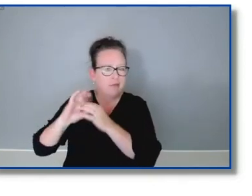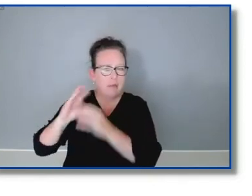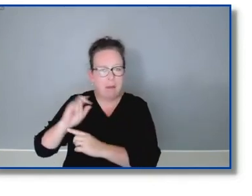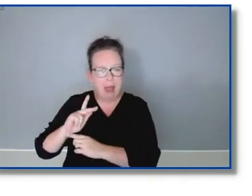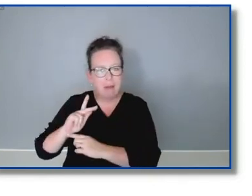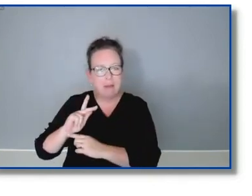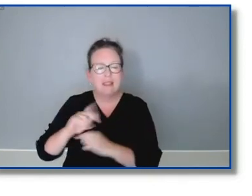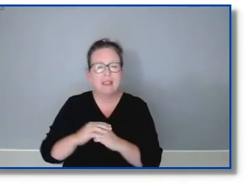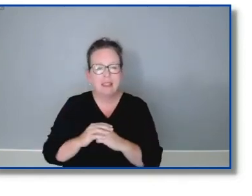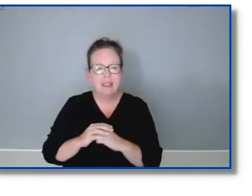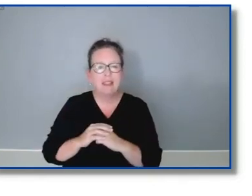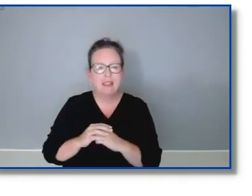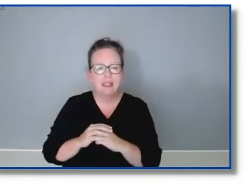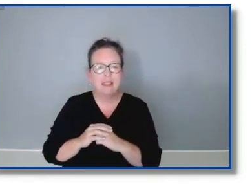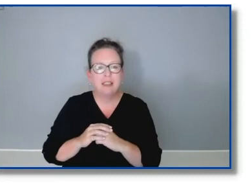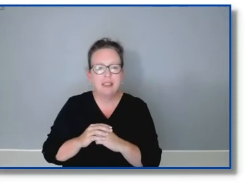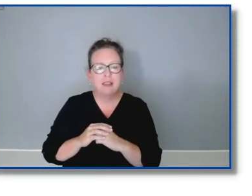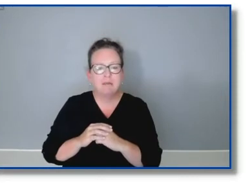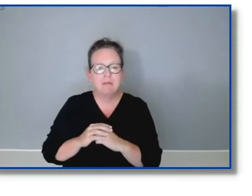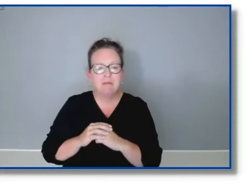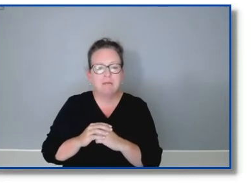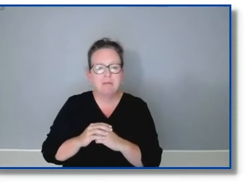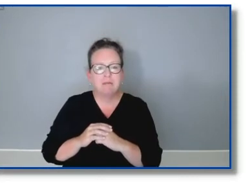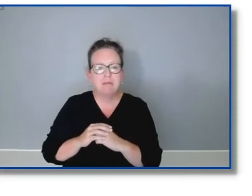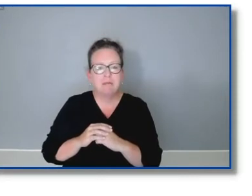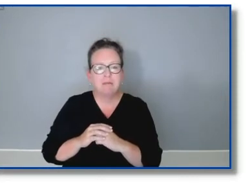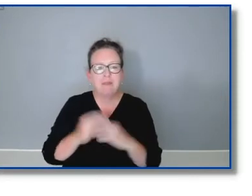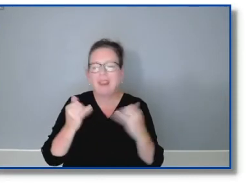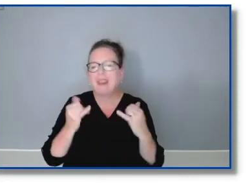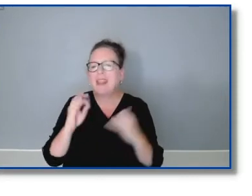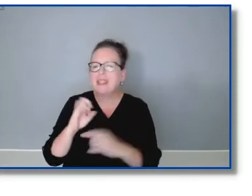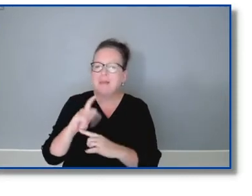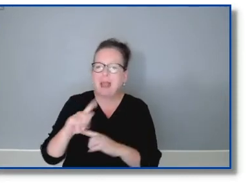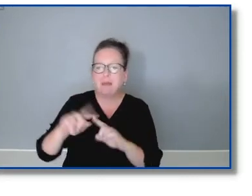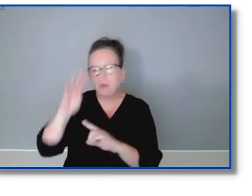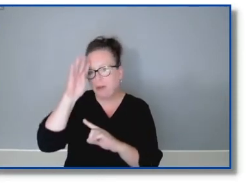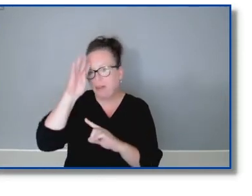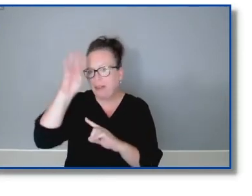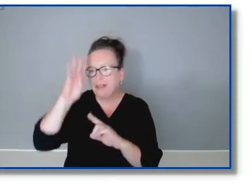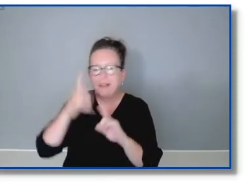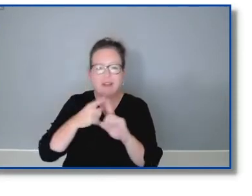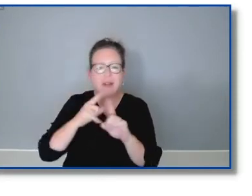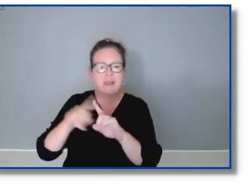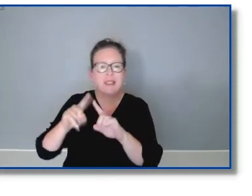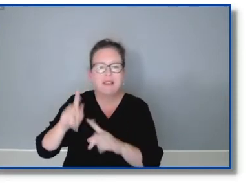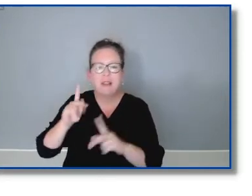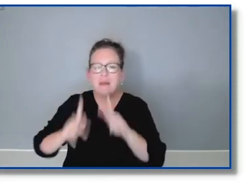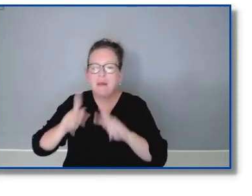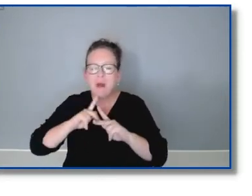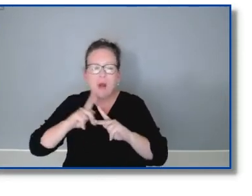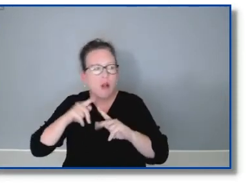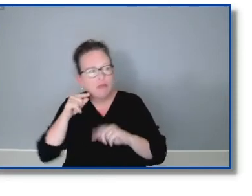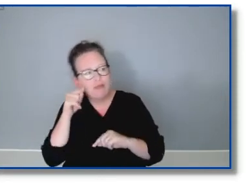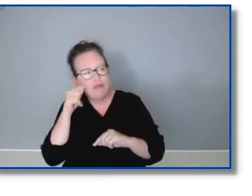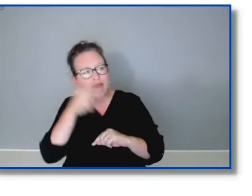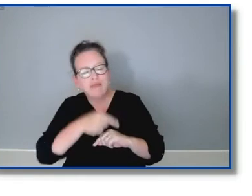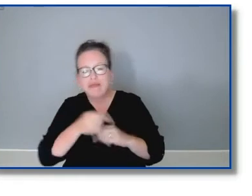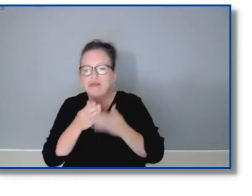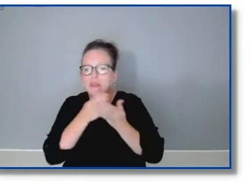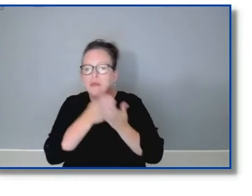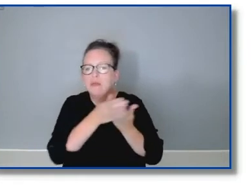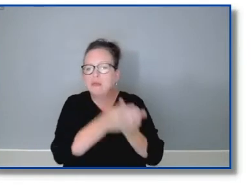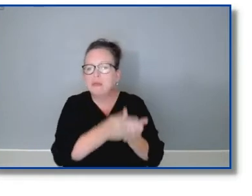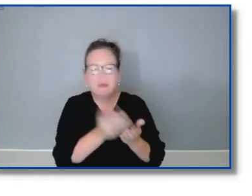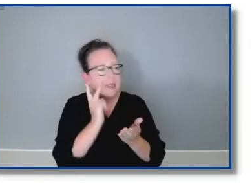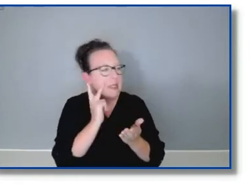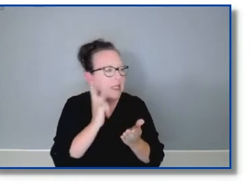as mirages, fata morganas, or invented most often by colonial expeditions, because very often these expeditions invented